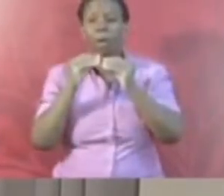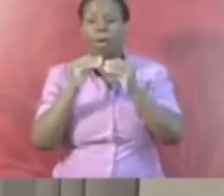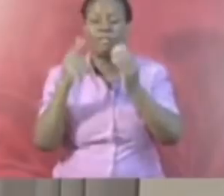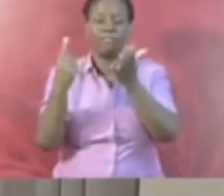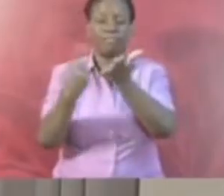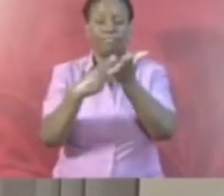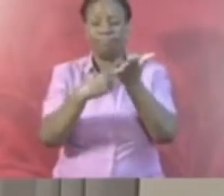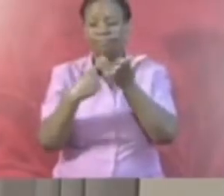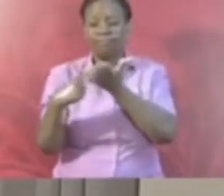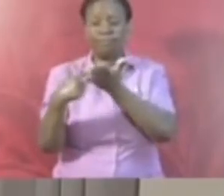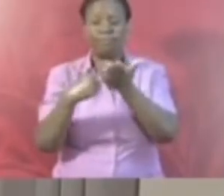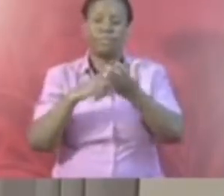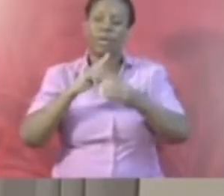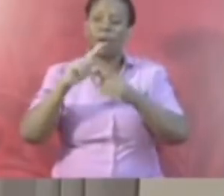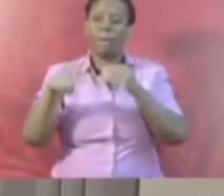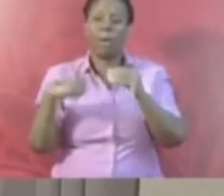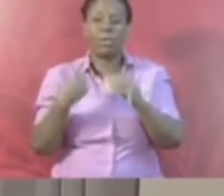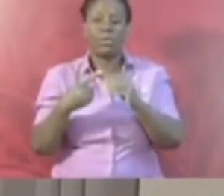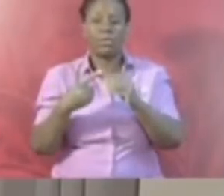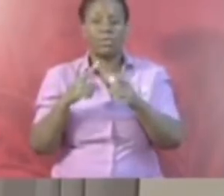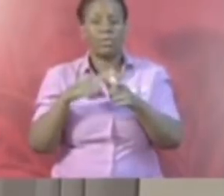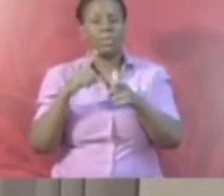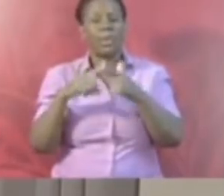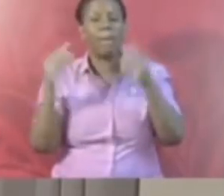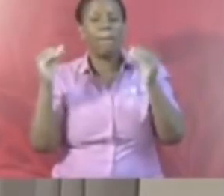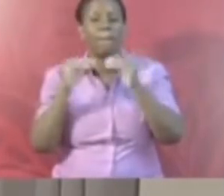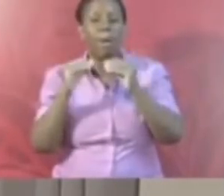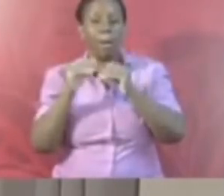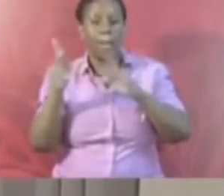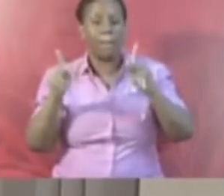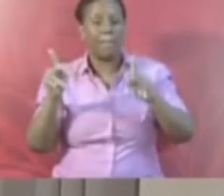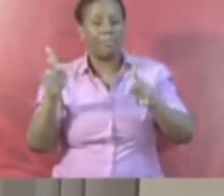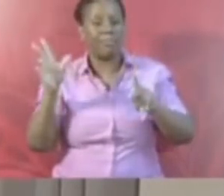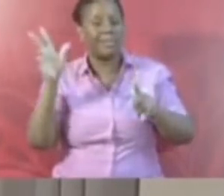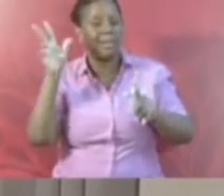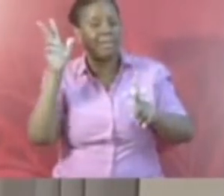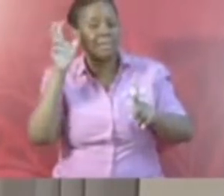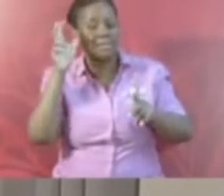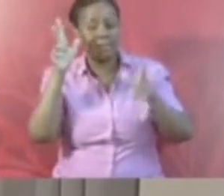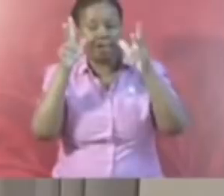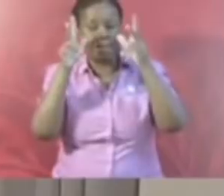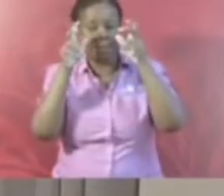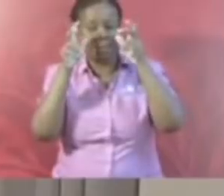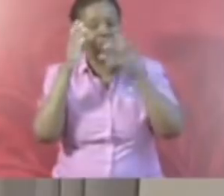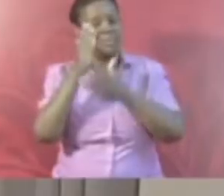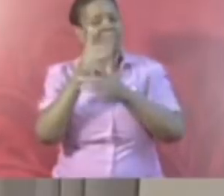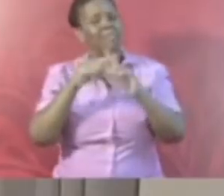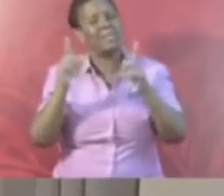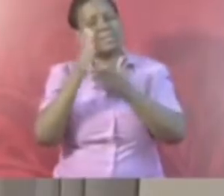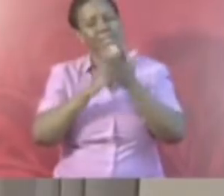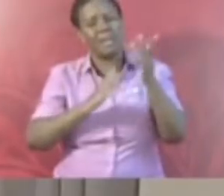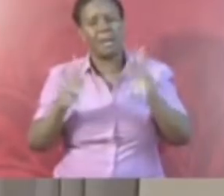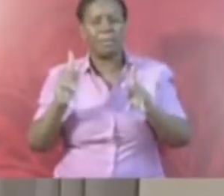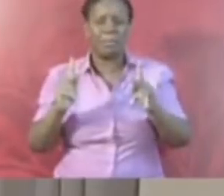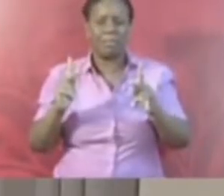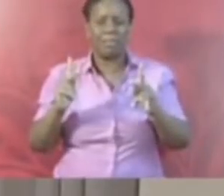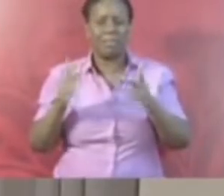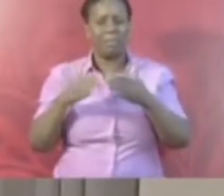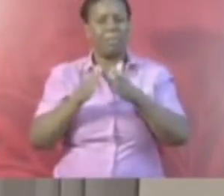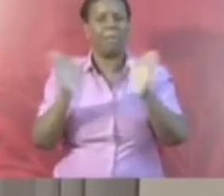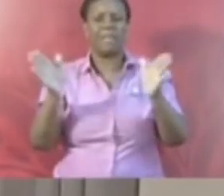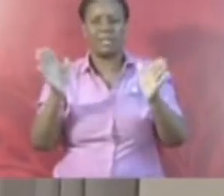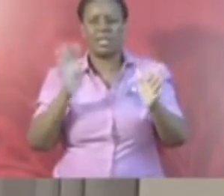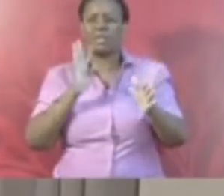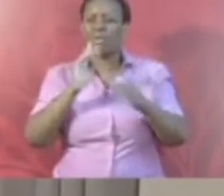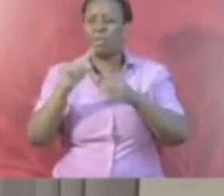psyche. However, a downside to the public discussion about masks is that it is